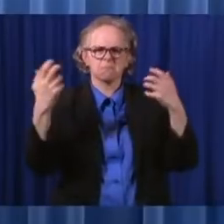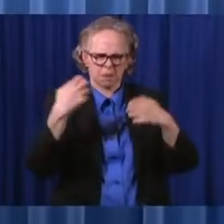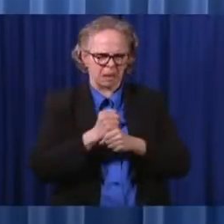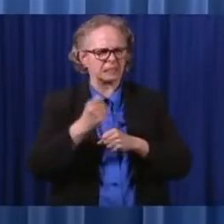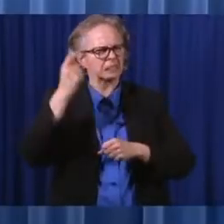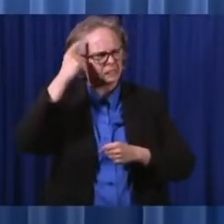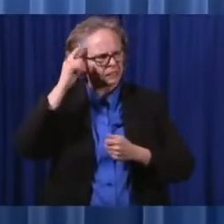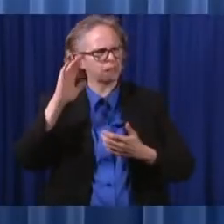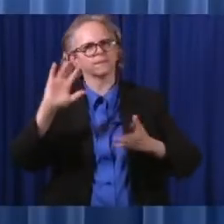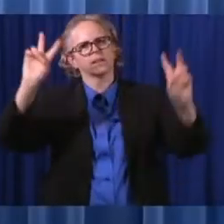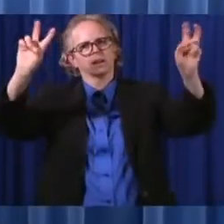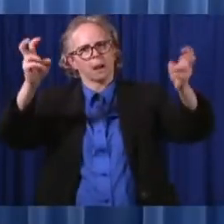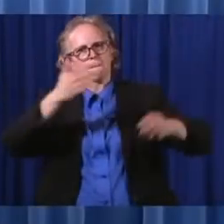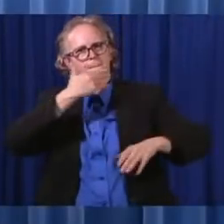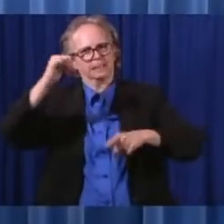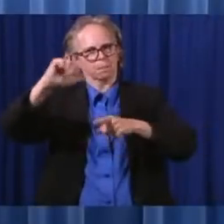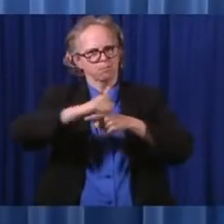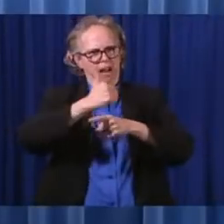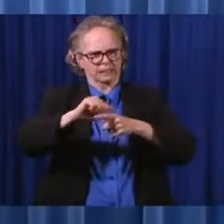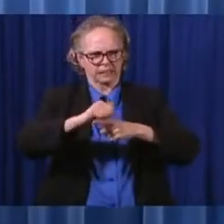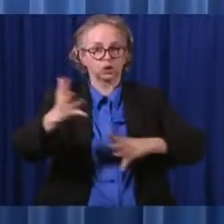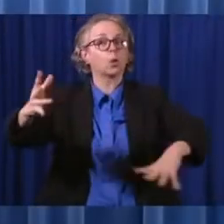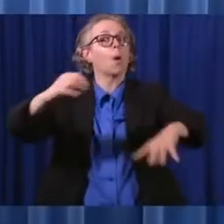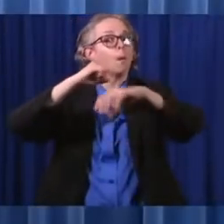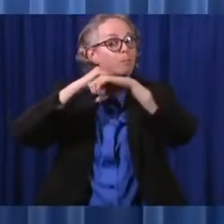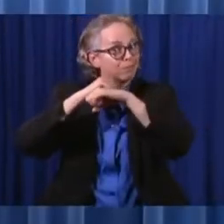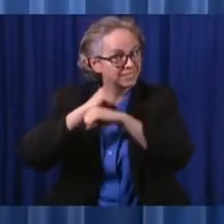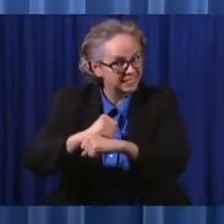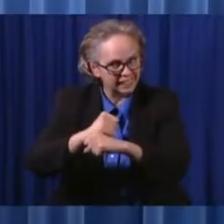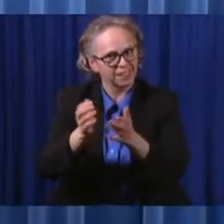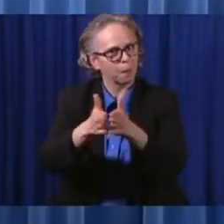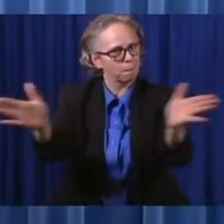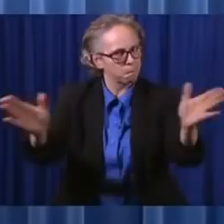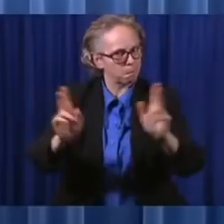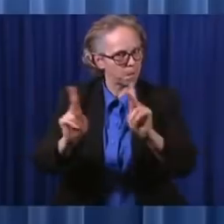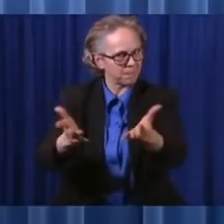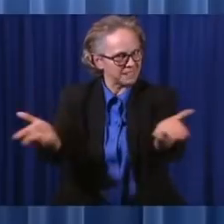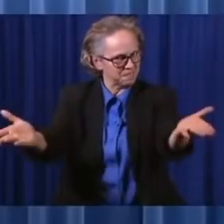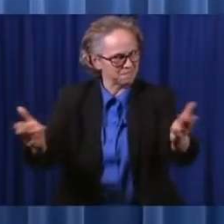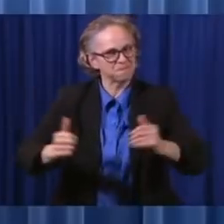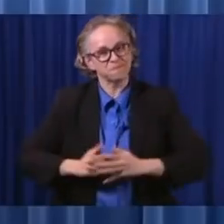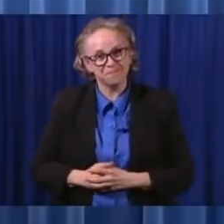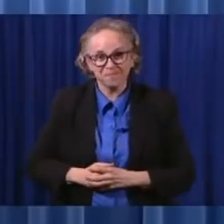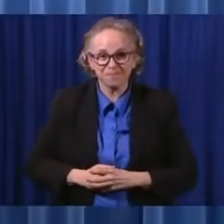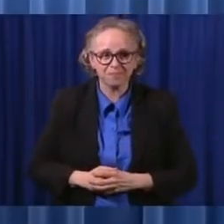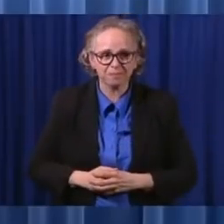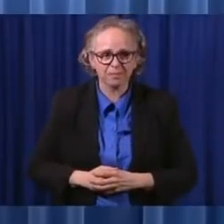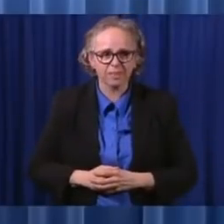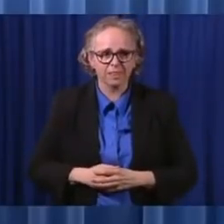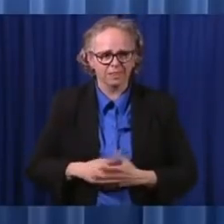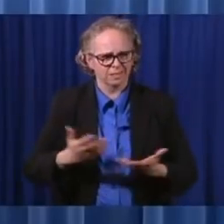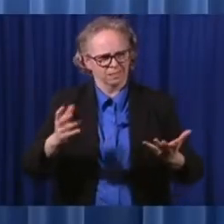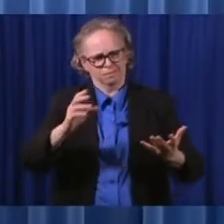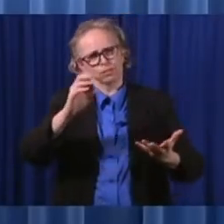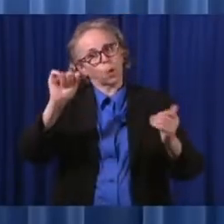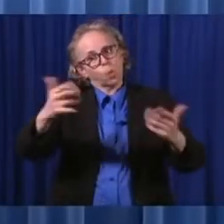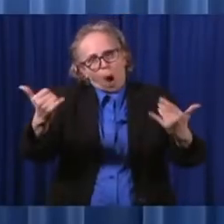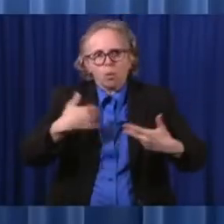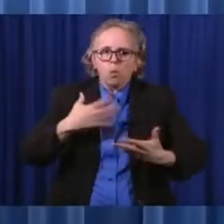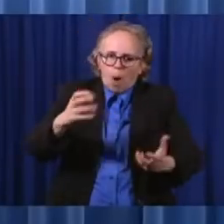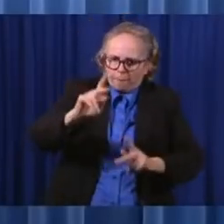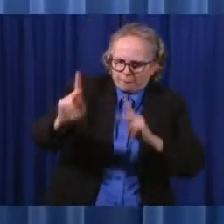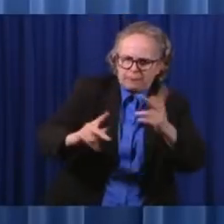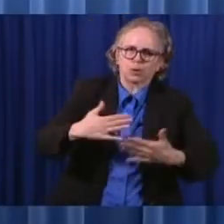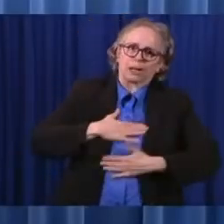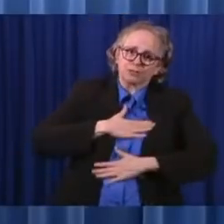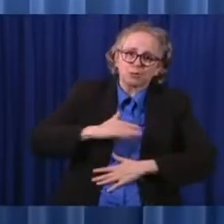and consistent with allowing Ohioans to go about their summer and enjoy their summer in